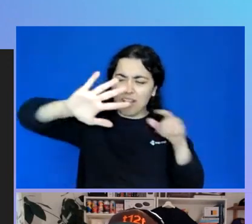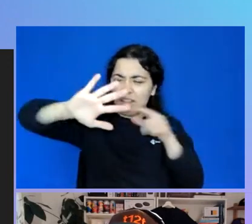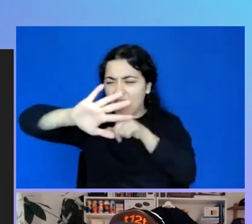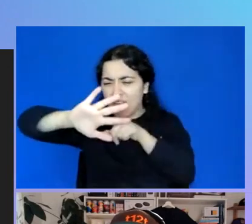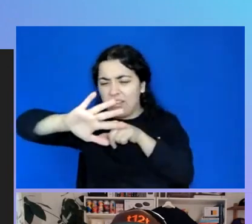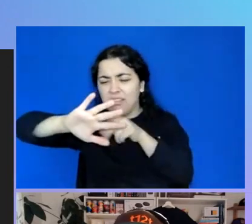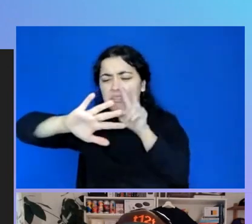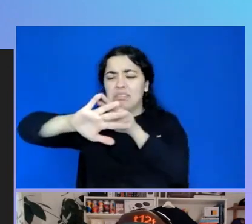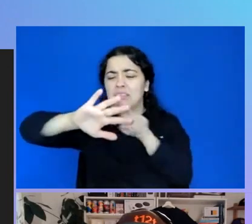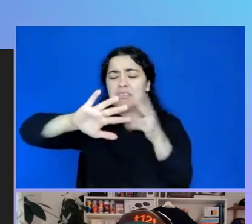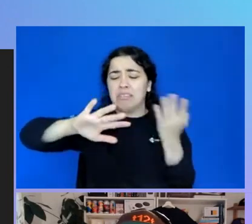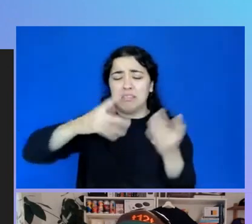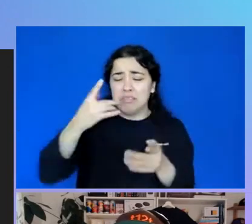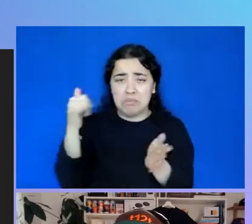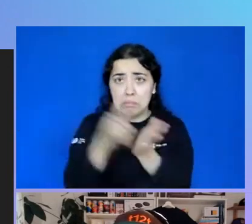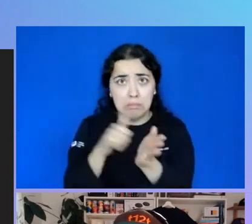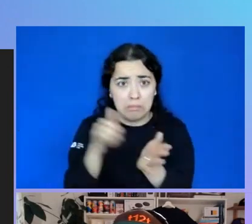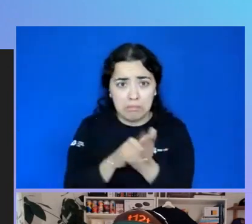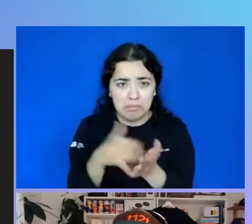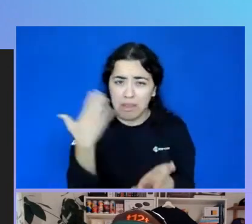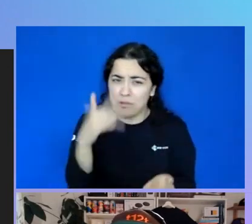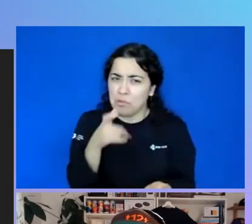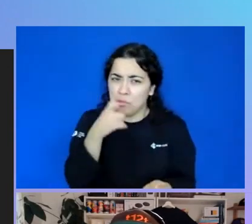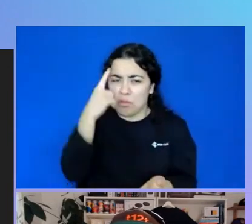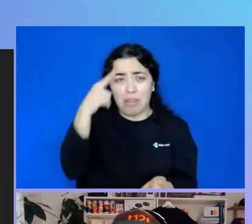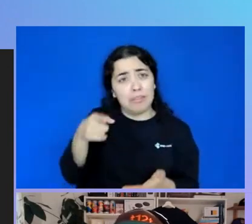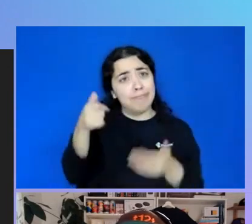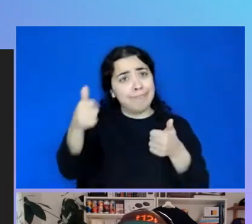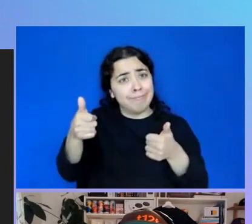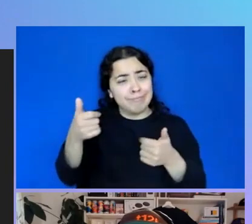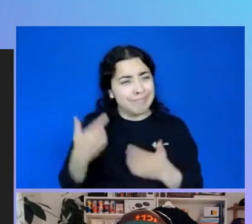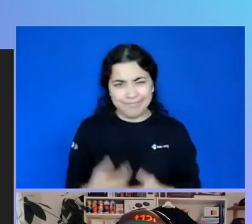about this was a great idea.